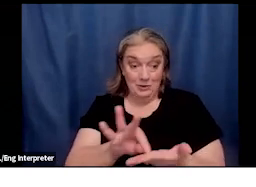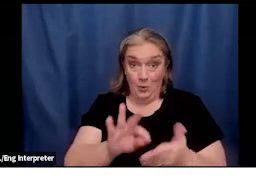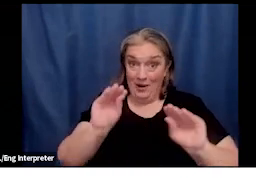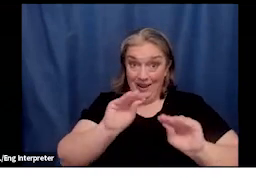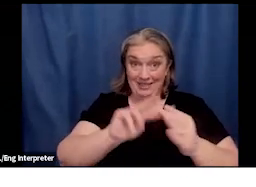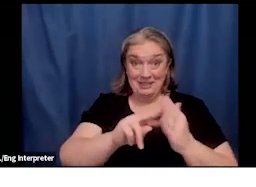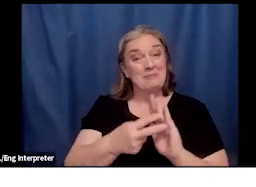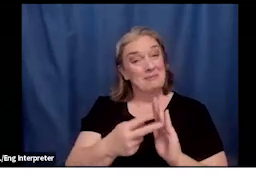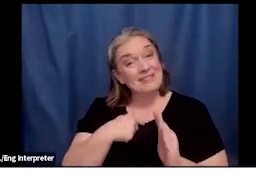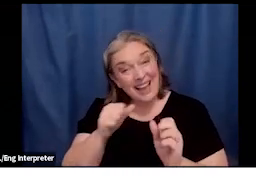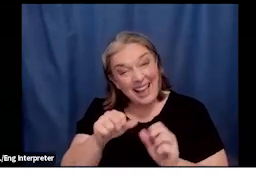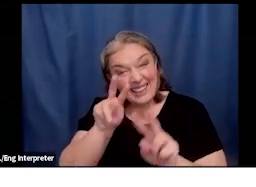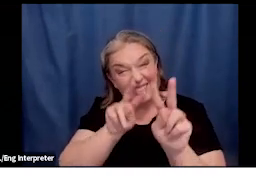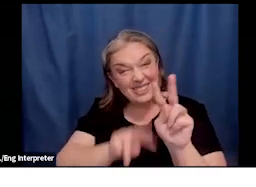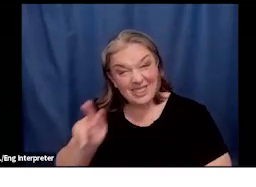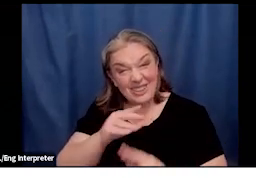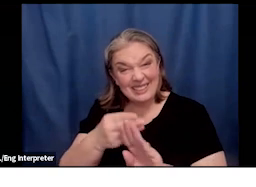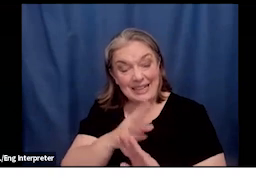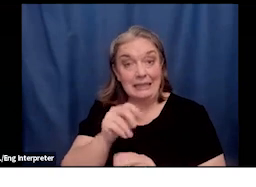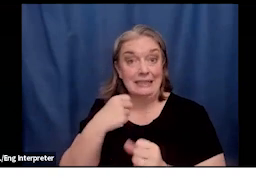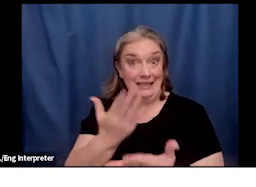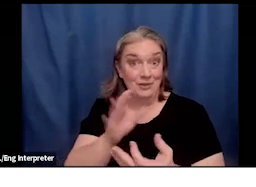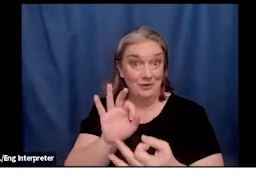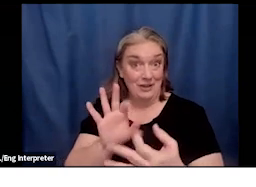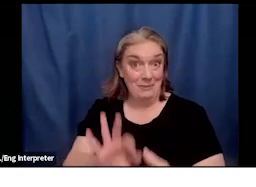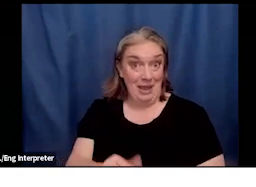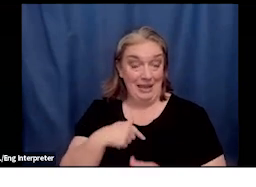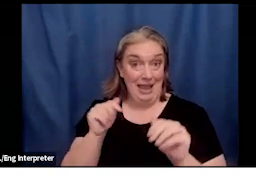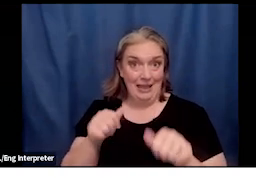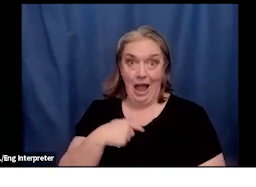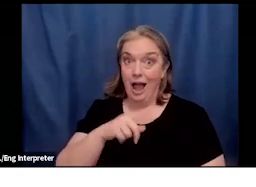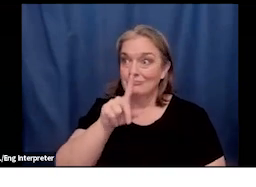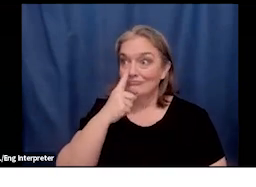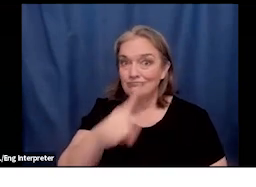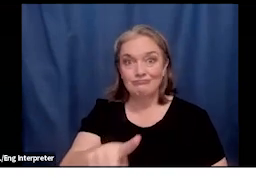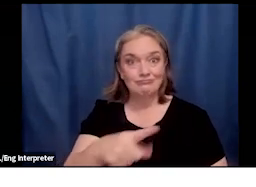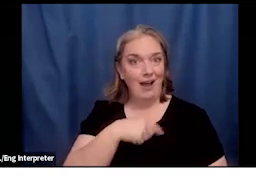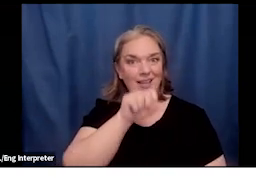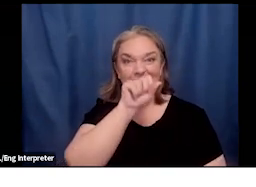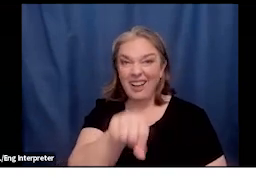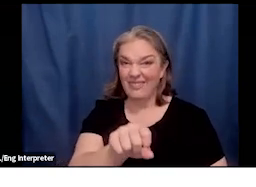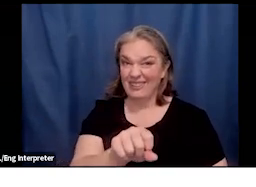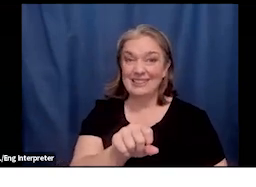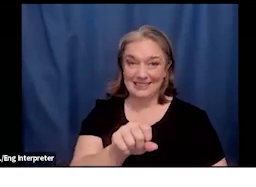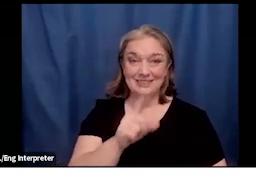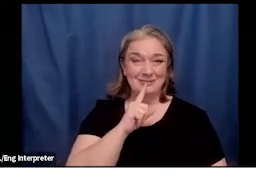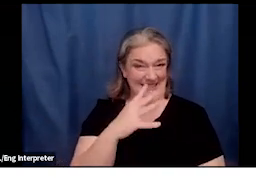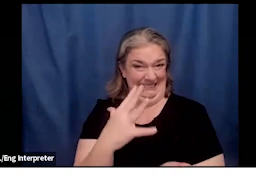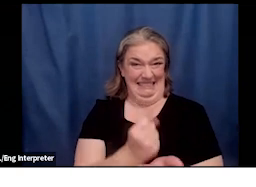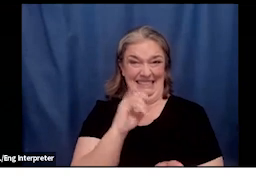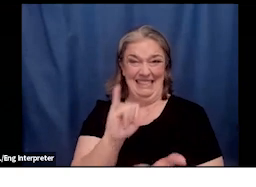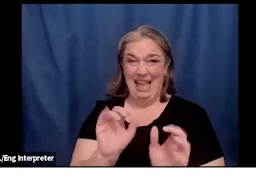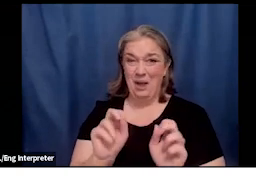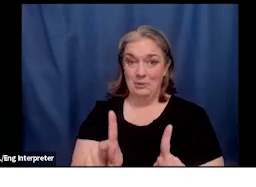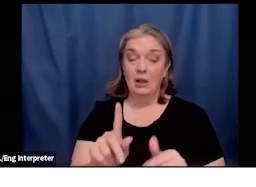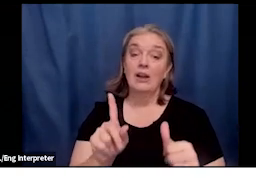I can look at your application in advance and provide a lot of feedback. And I love doing it. So please take this opportunity.